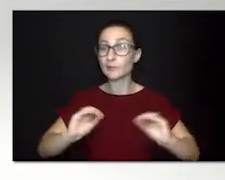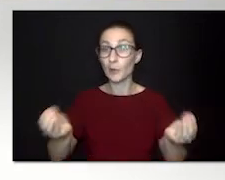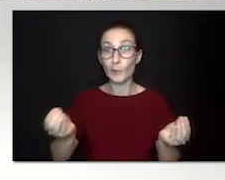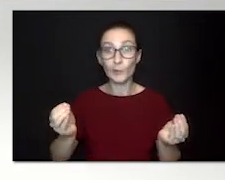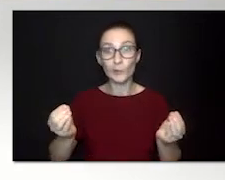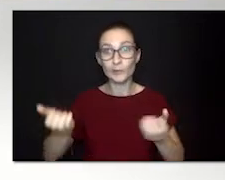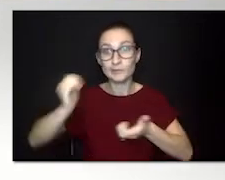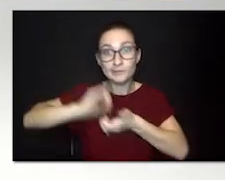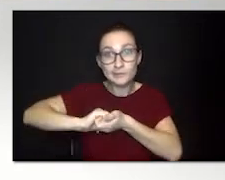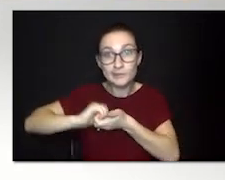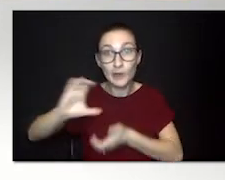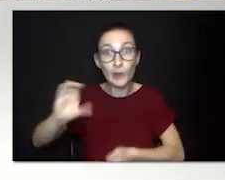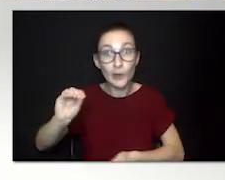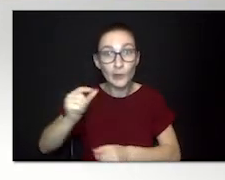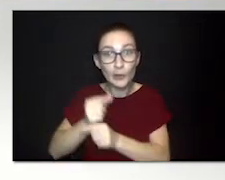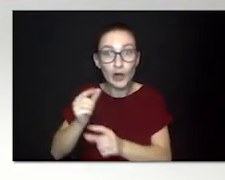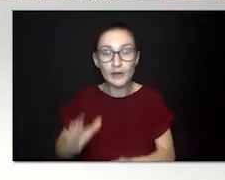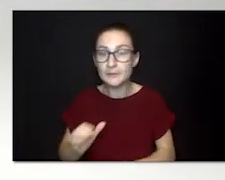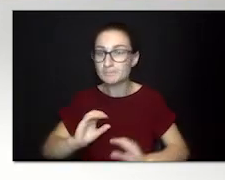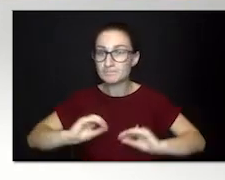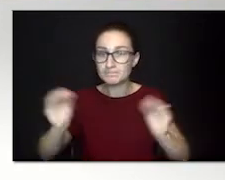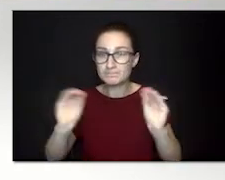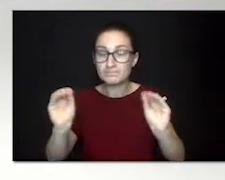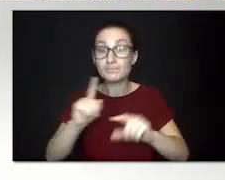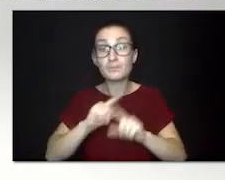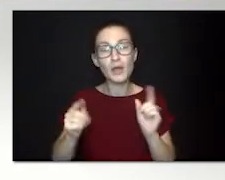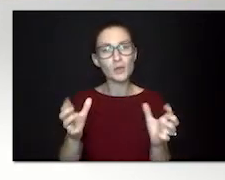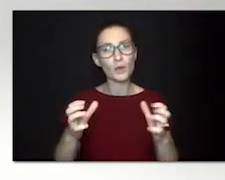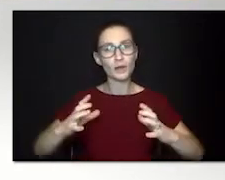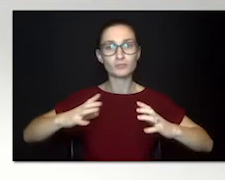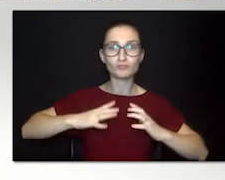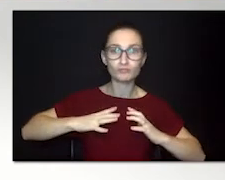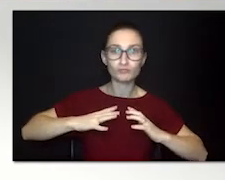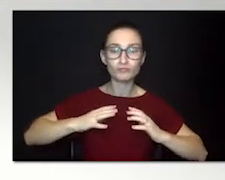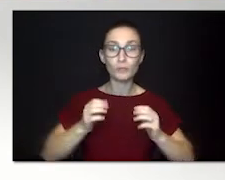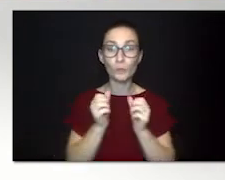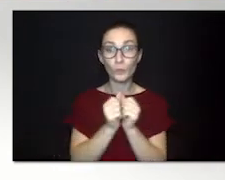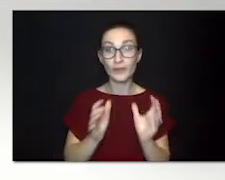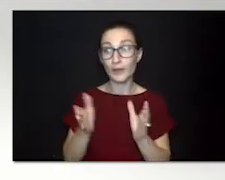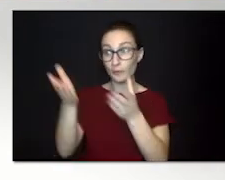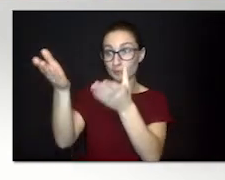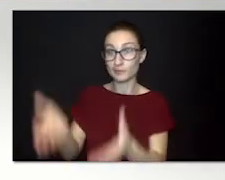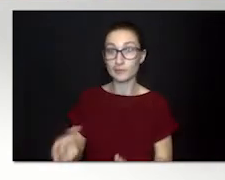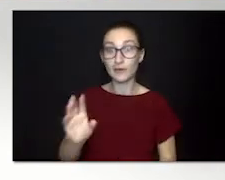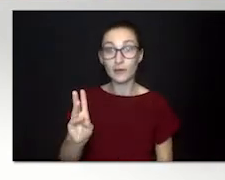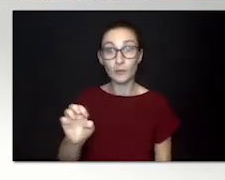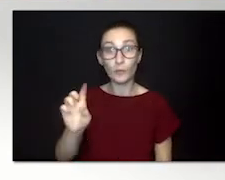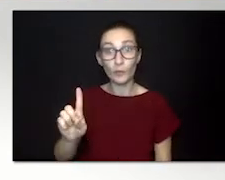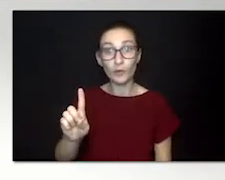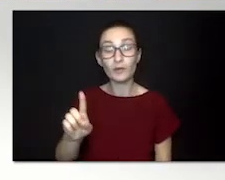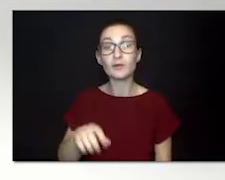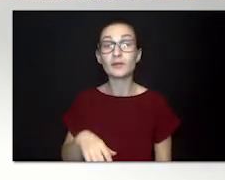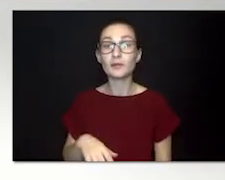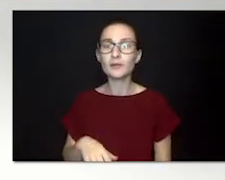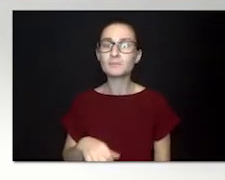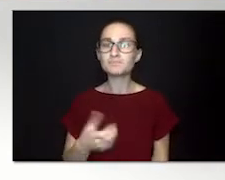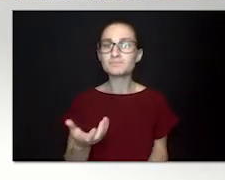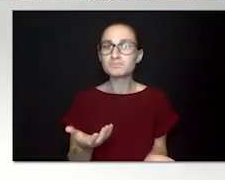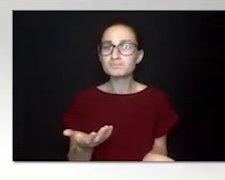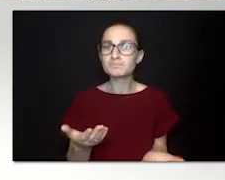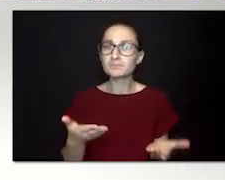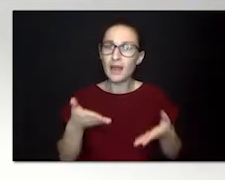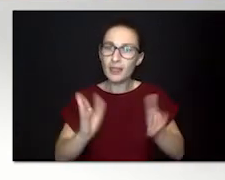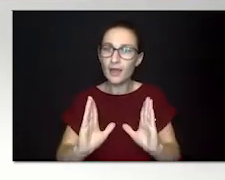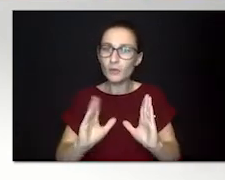other co-guardian or anyone else, but you want to go on vacation without the ward. Of course, that is allowed because you, as the guardian advocate, you